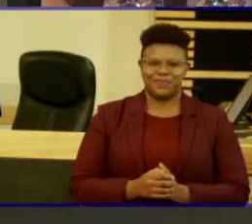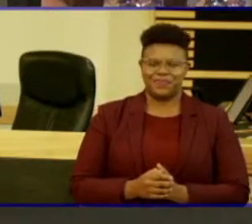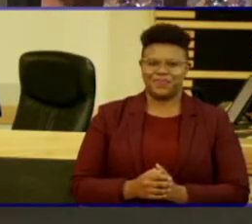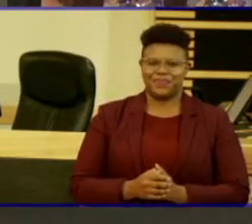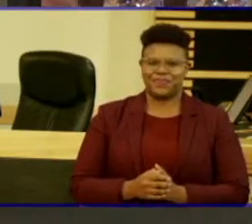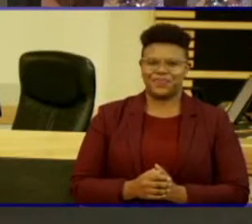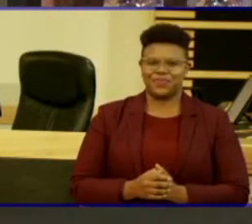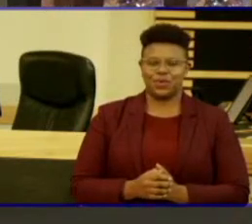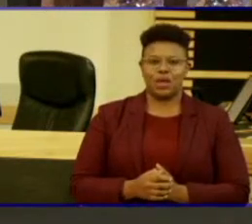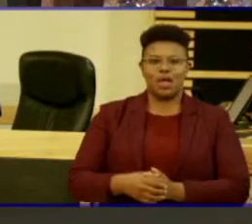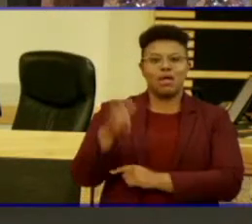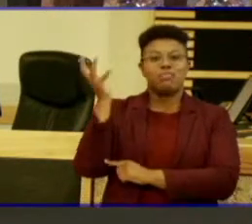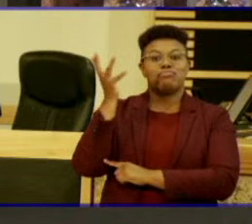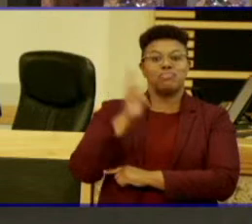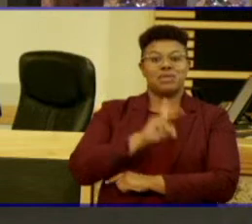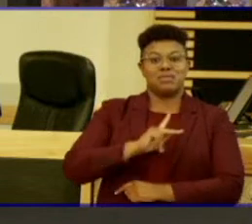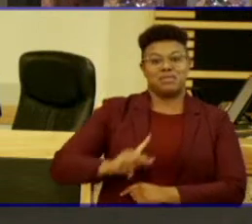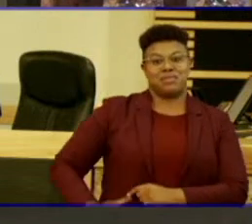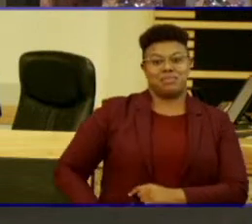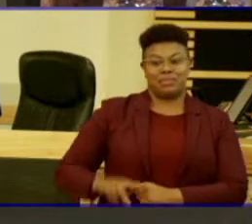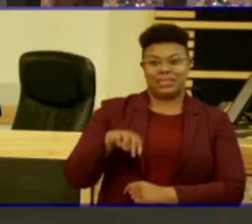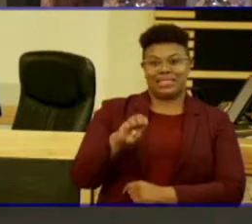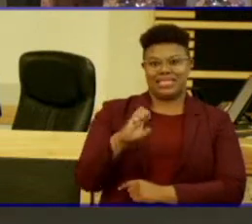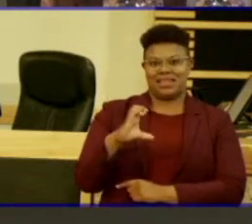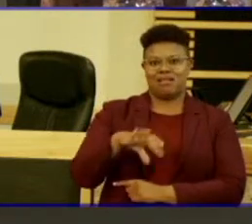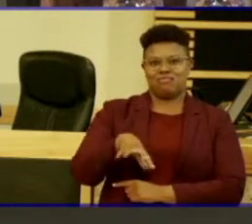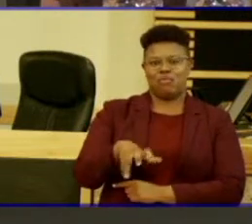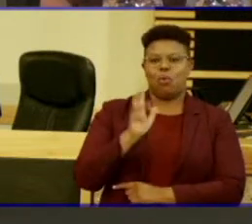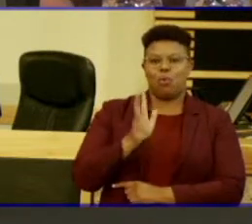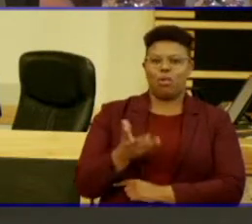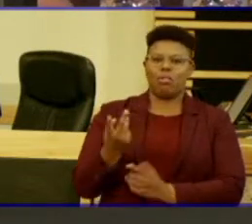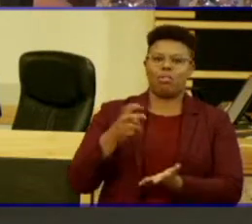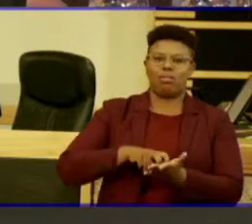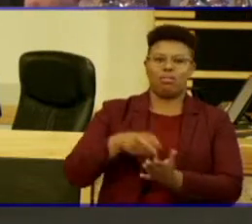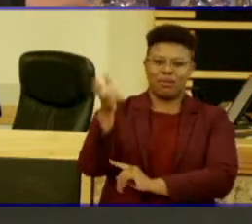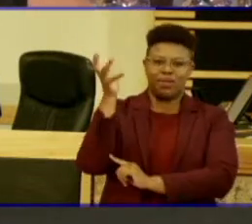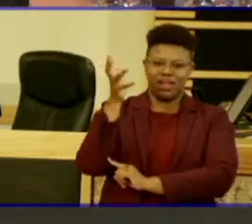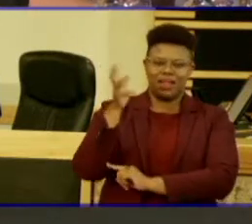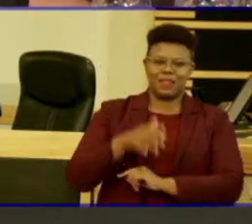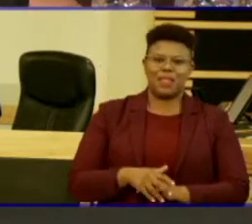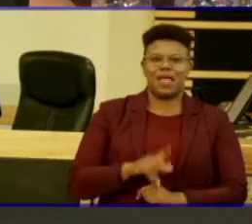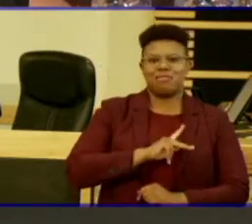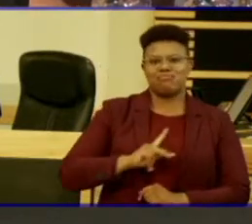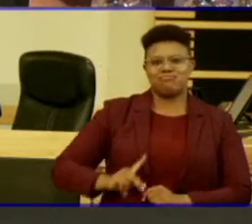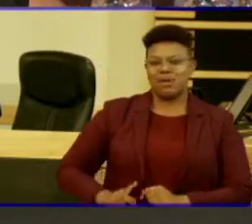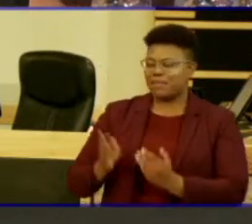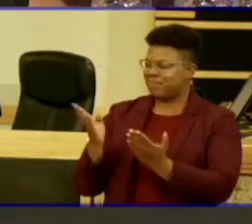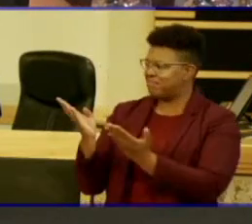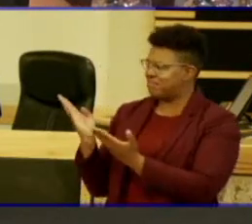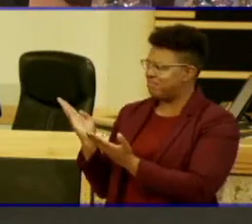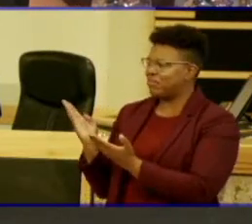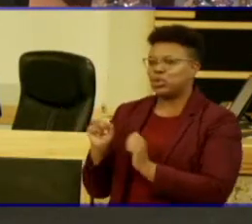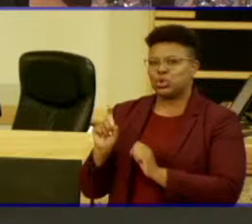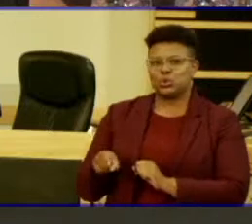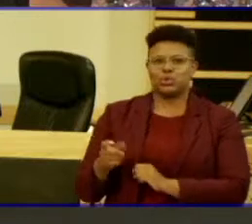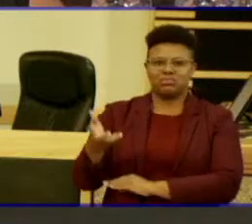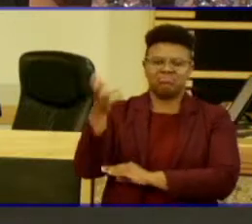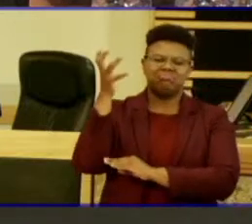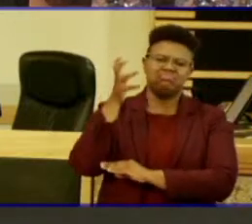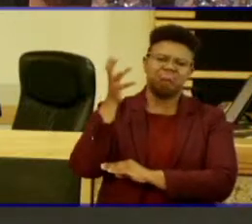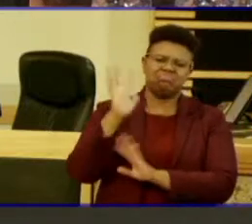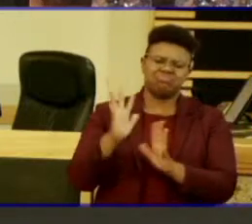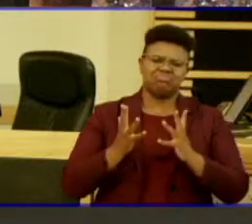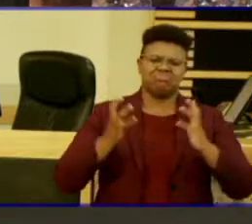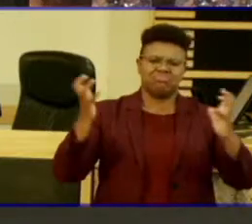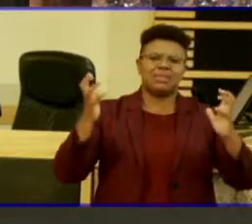Address by the Premier of the Province of the Eastern Cape. Honourable Premier, can you please come and address the Legislature as